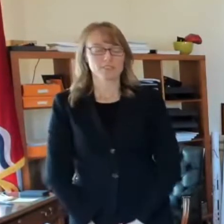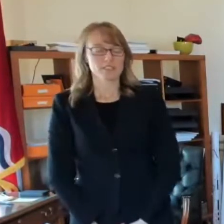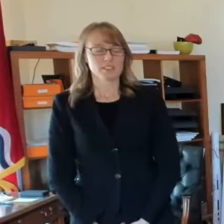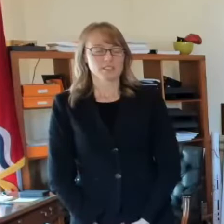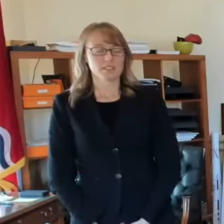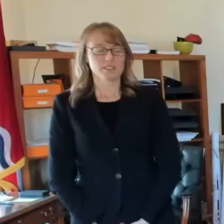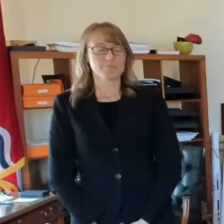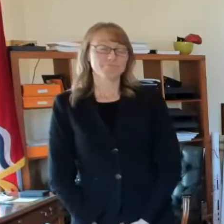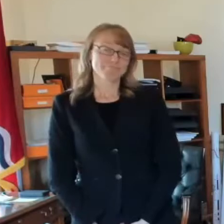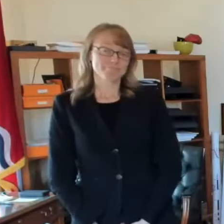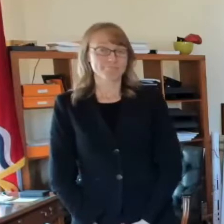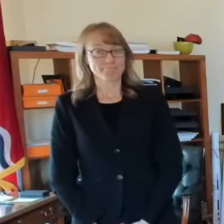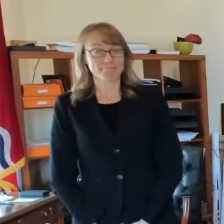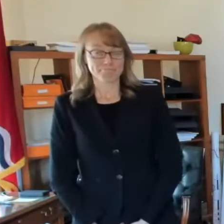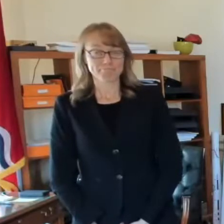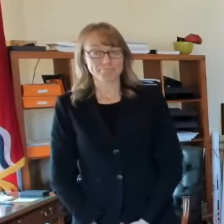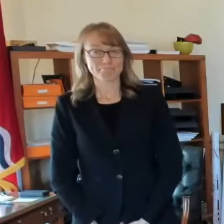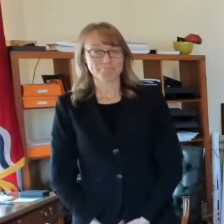that, of course, is